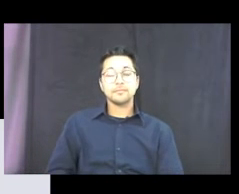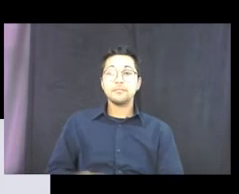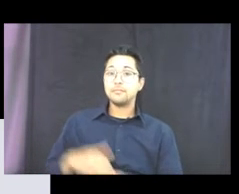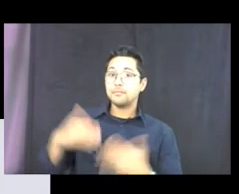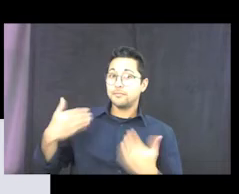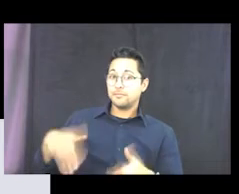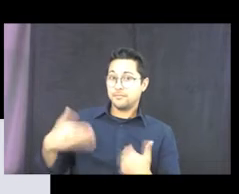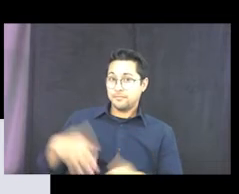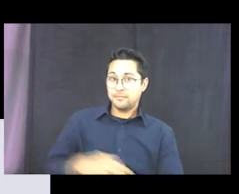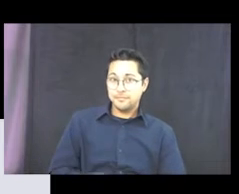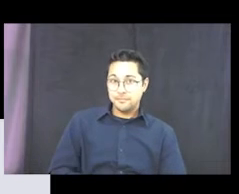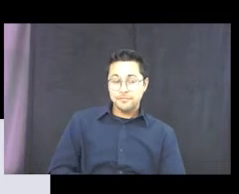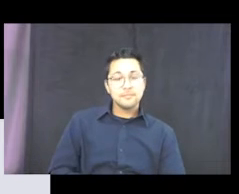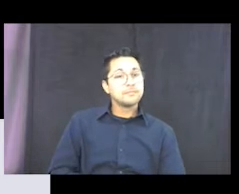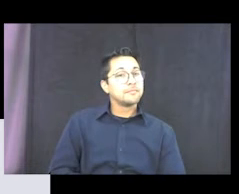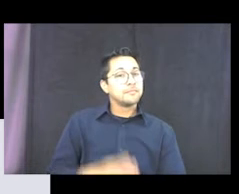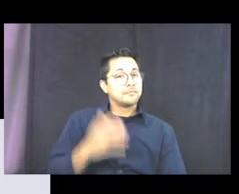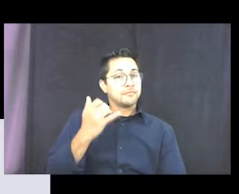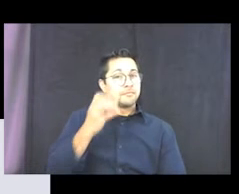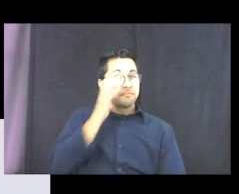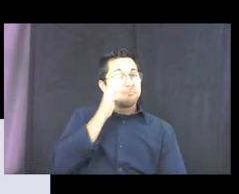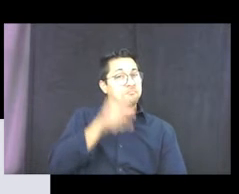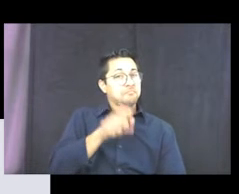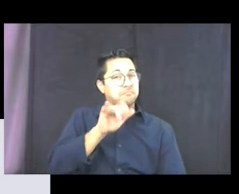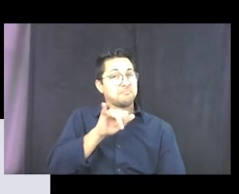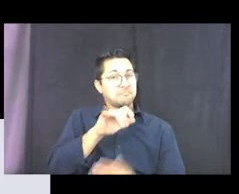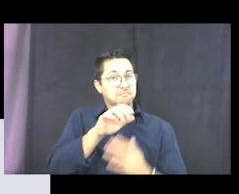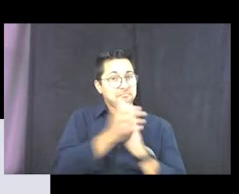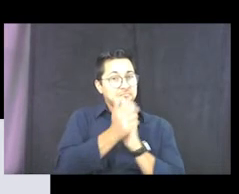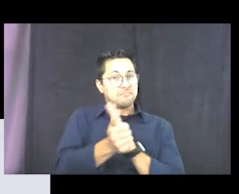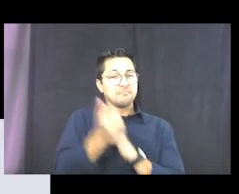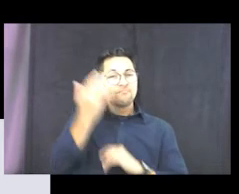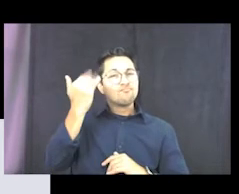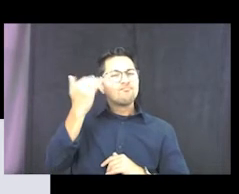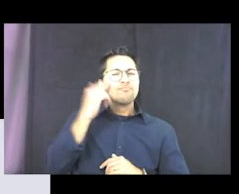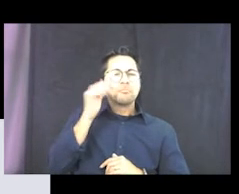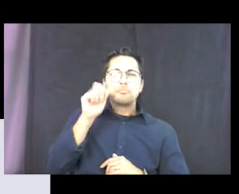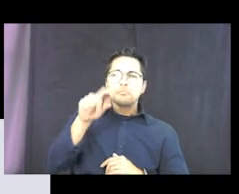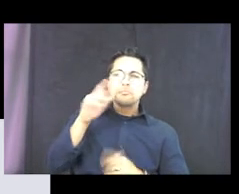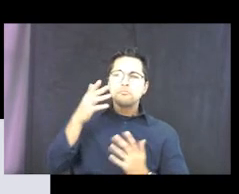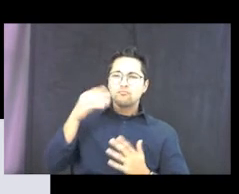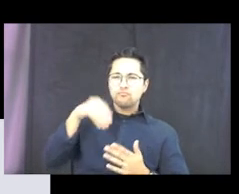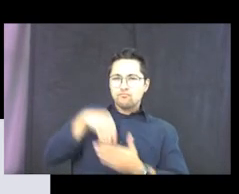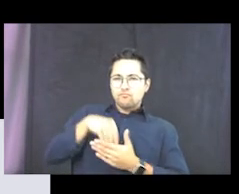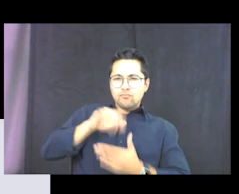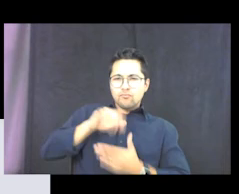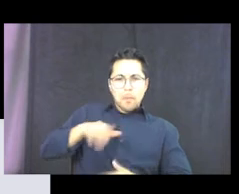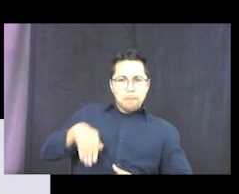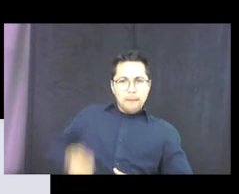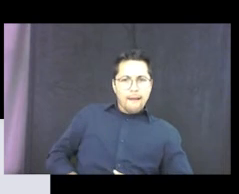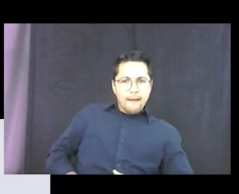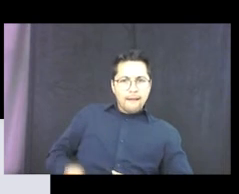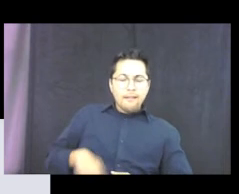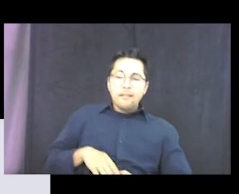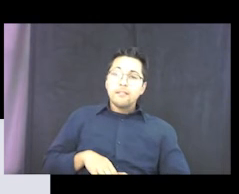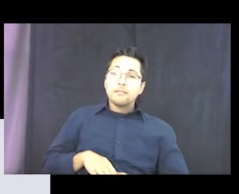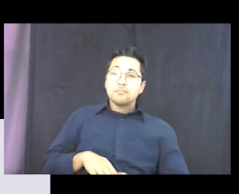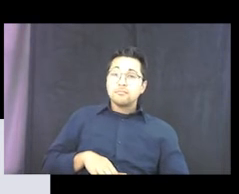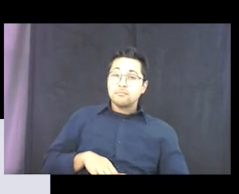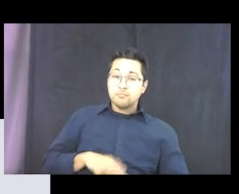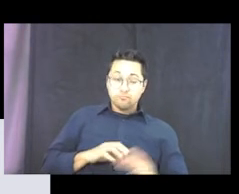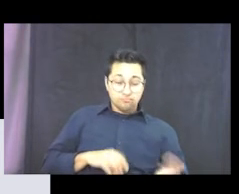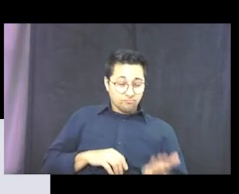Wow. So we're going to need those skills because I'm going to ask you what's in your pocket. Look at all